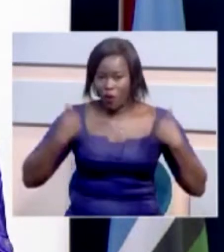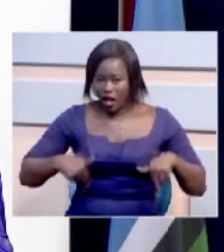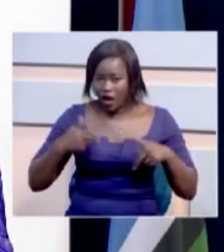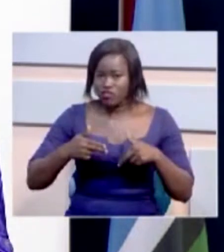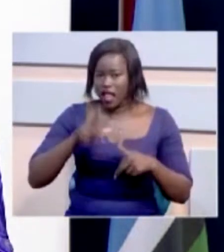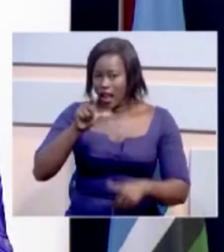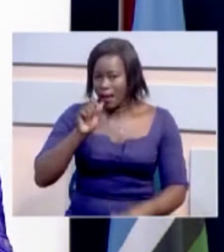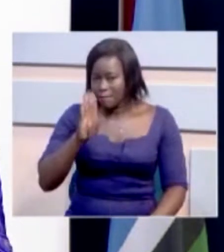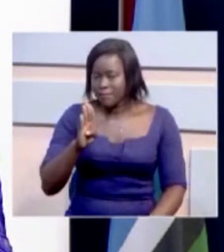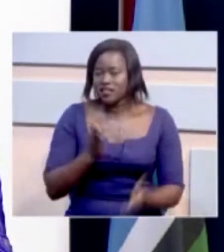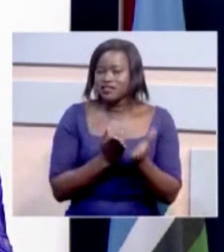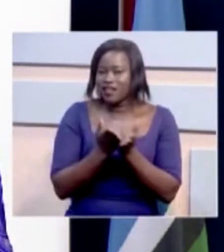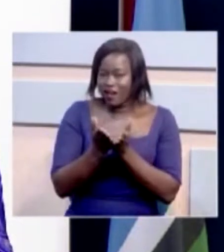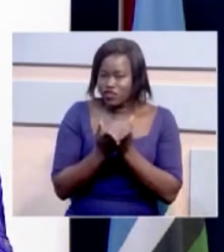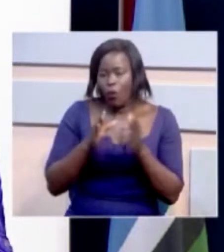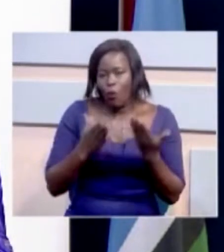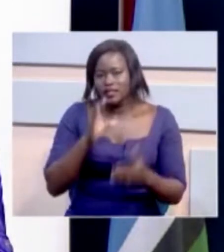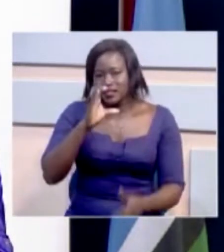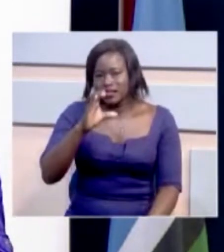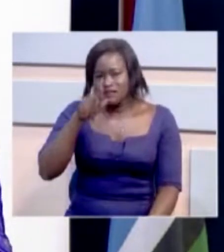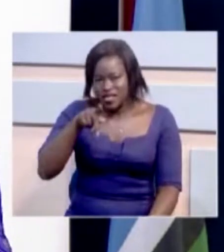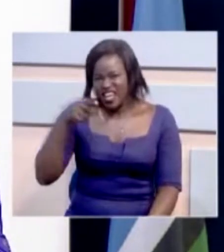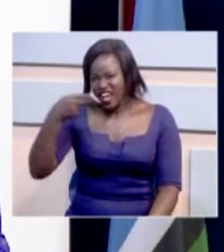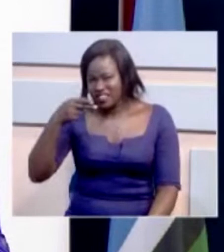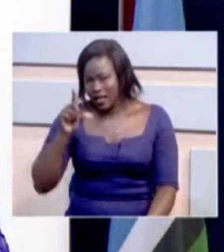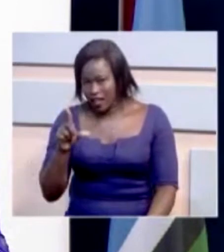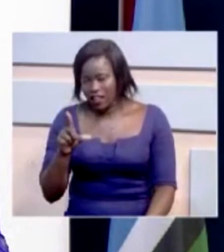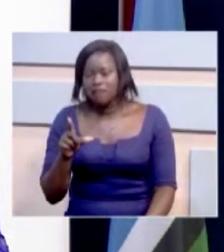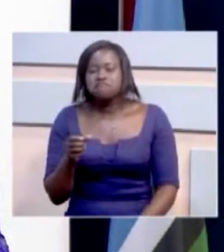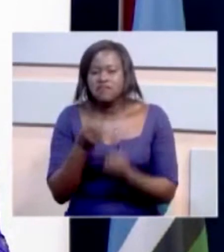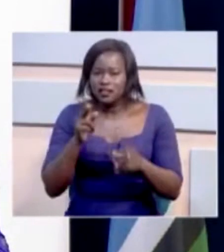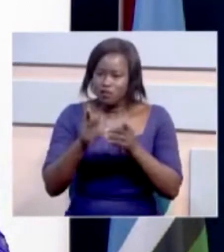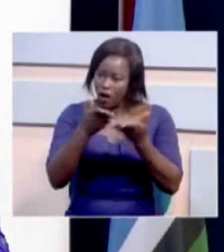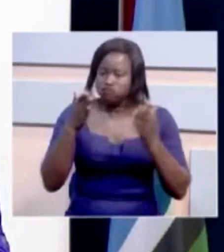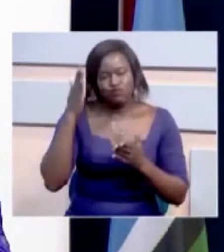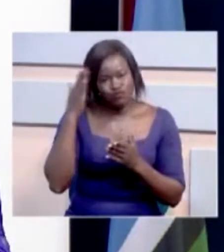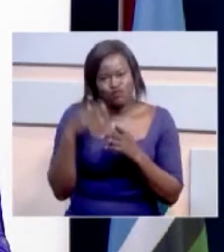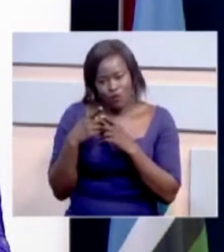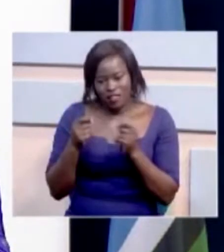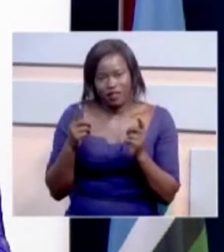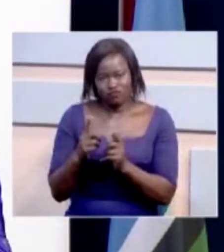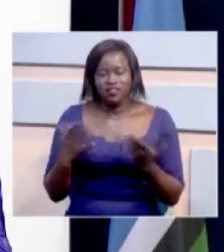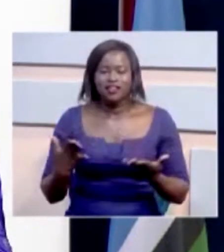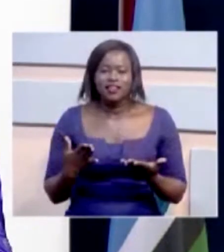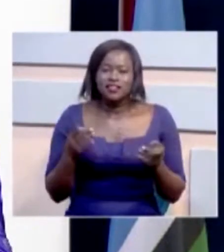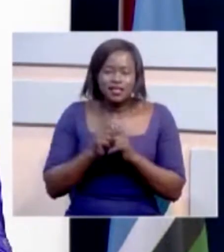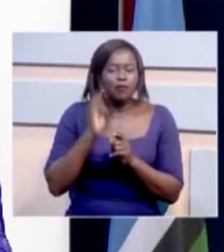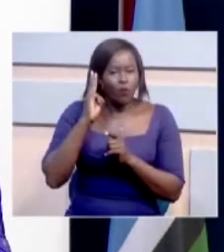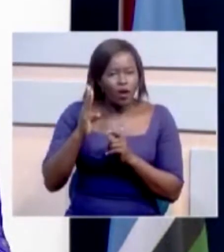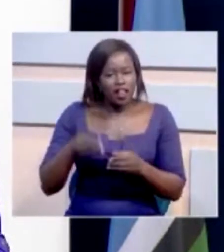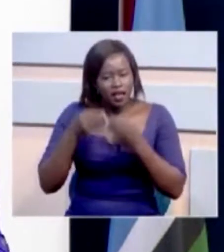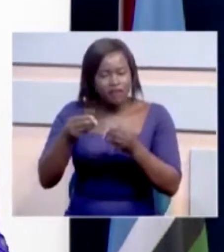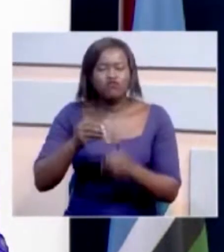Laboratory Services, or CPHL, as most people know it, will dedicate a capacity